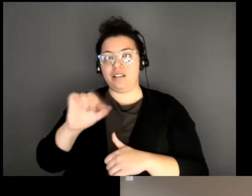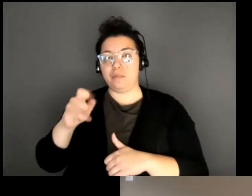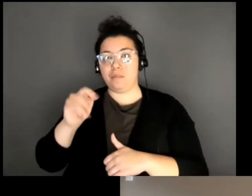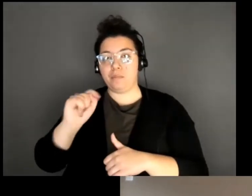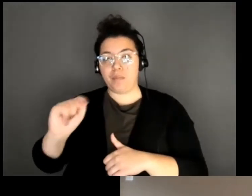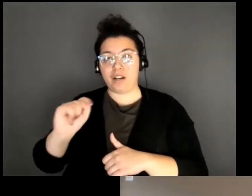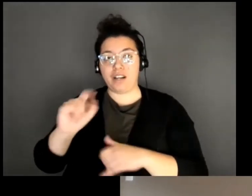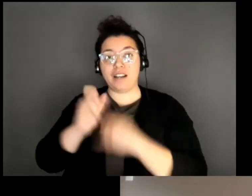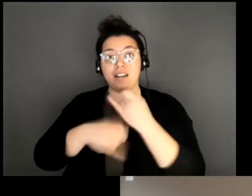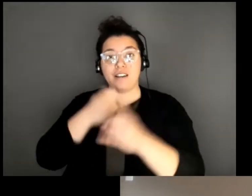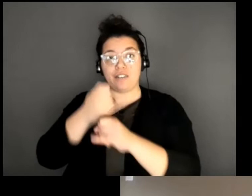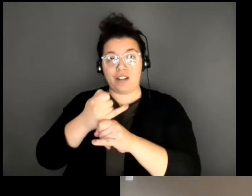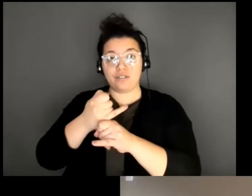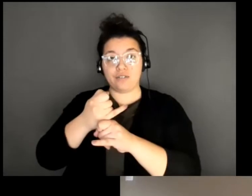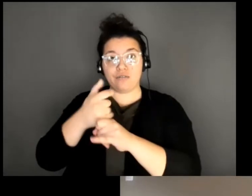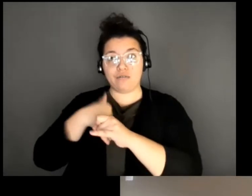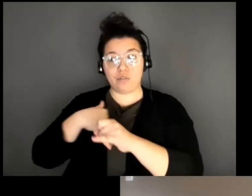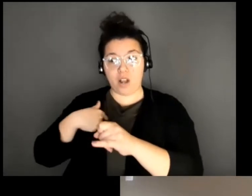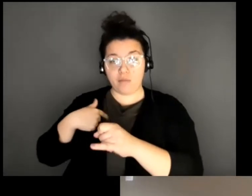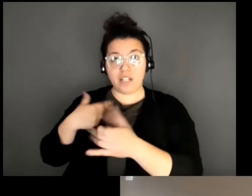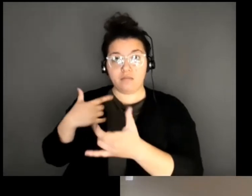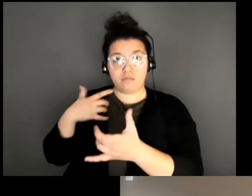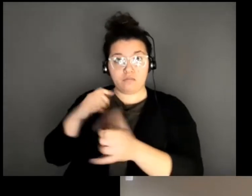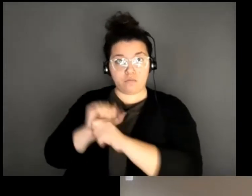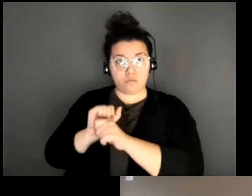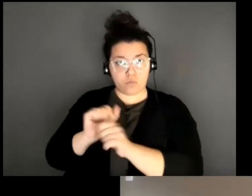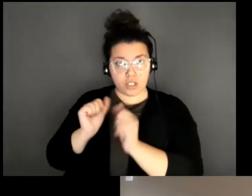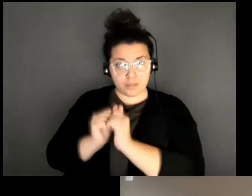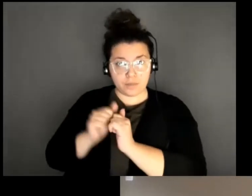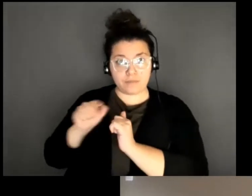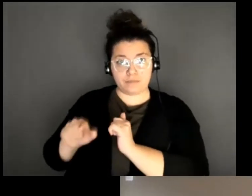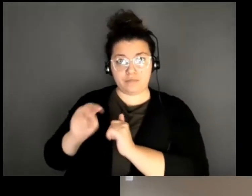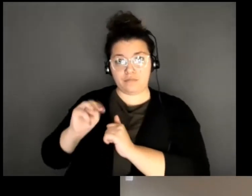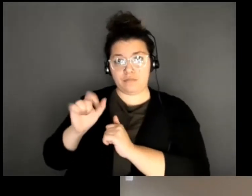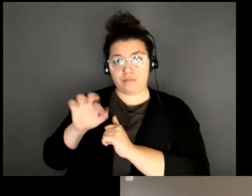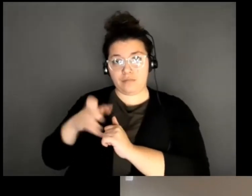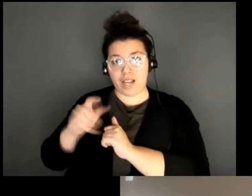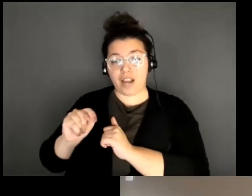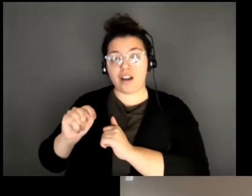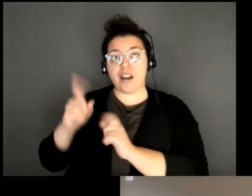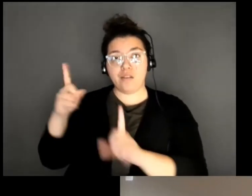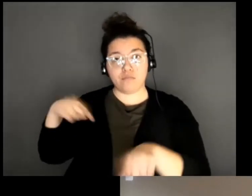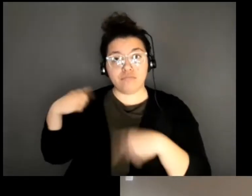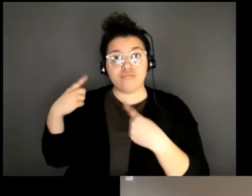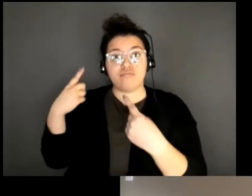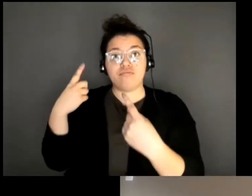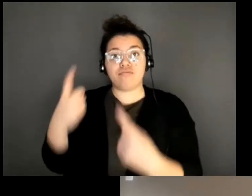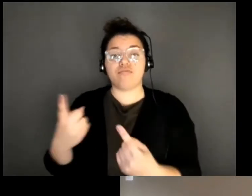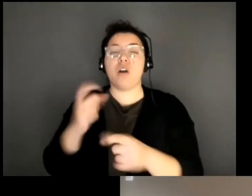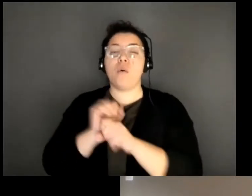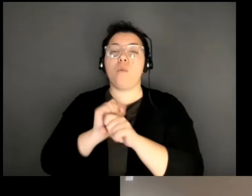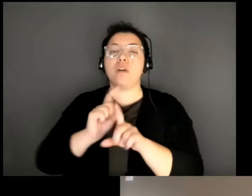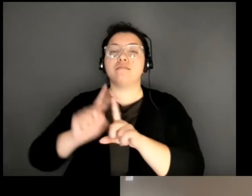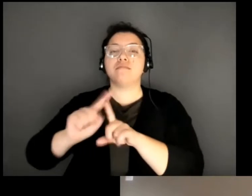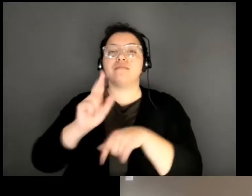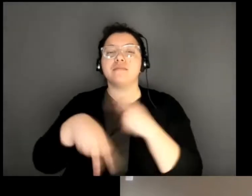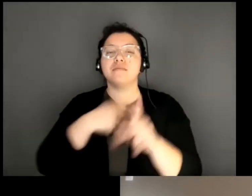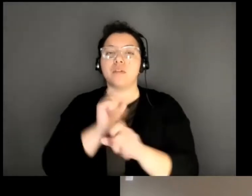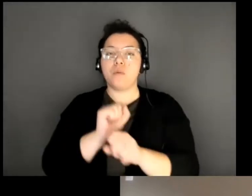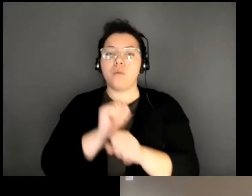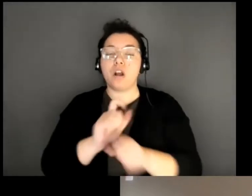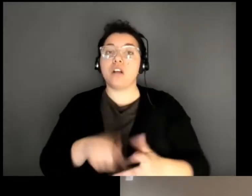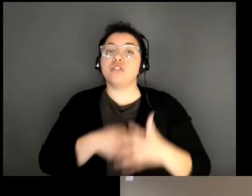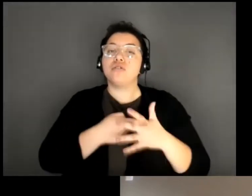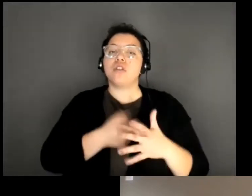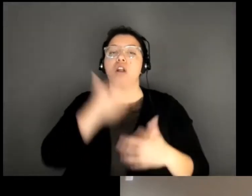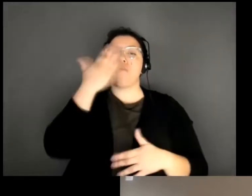been with Marriott for a very long time, working in various disciplines in hospitality. I started in the front office. I spent some